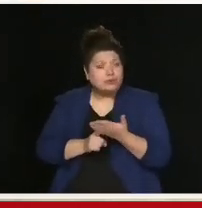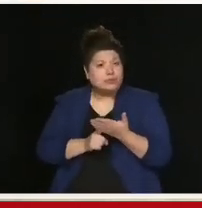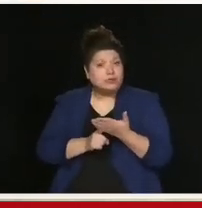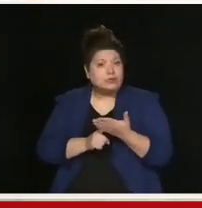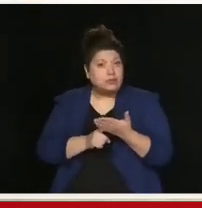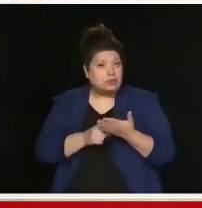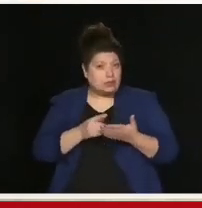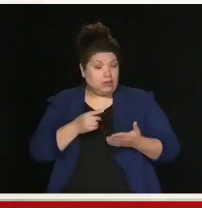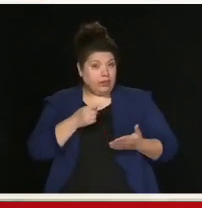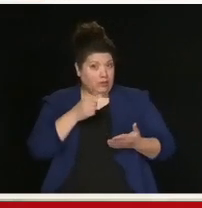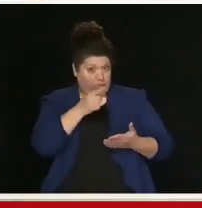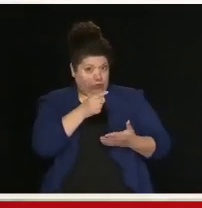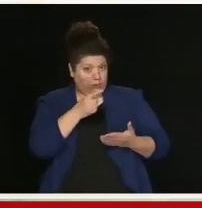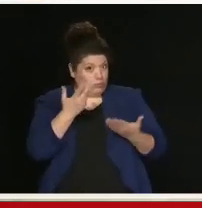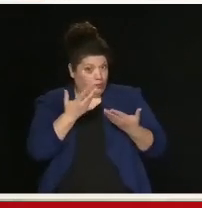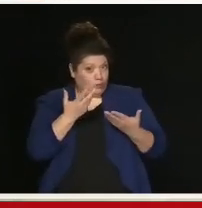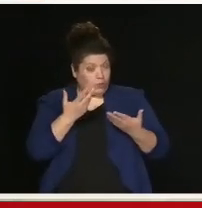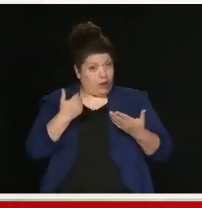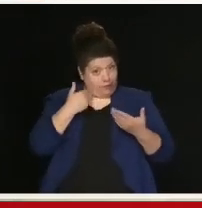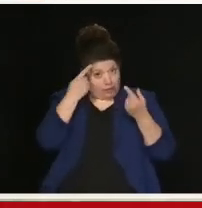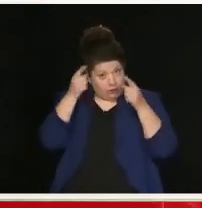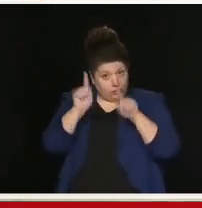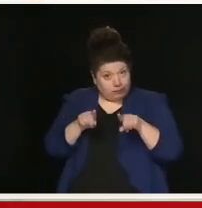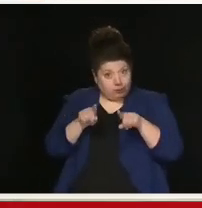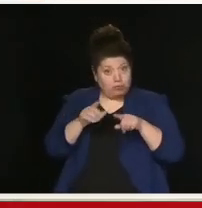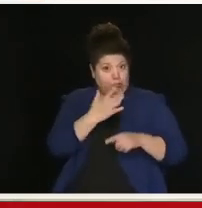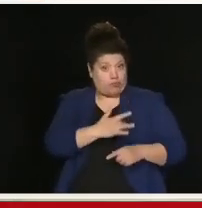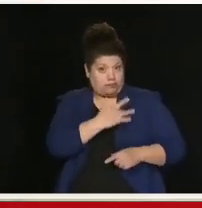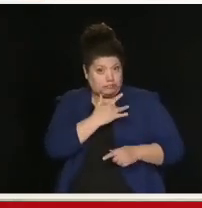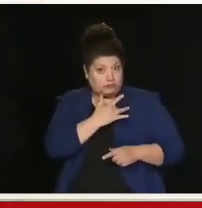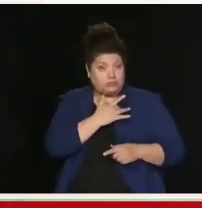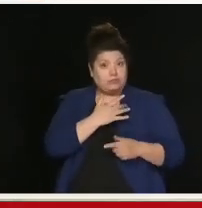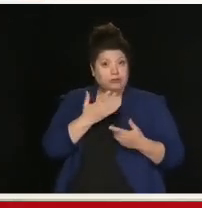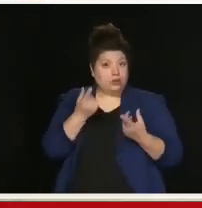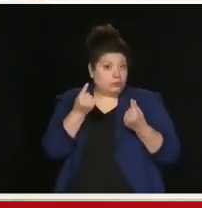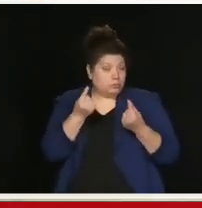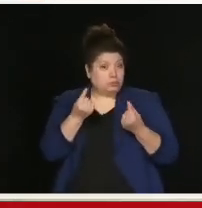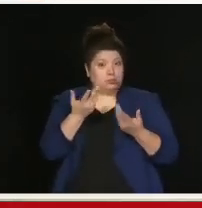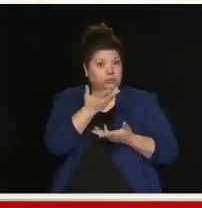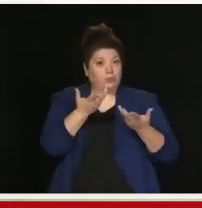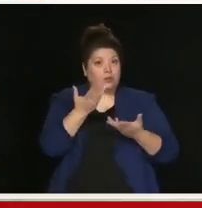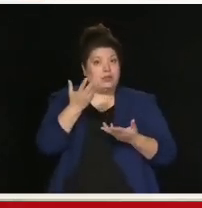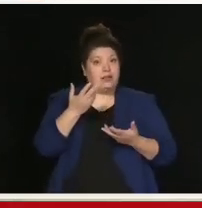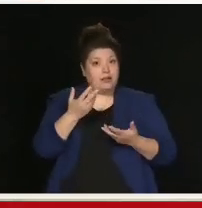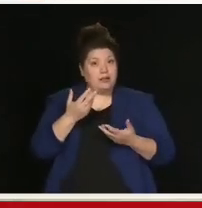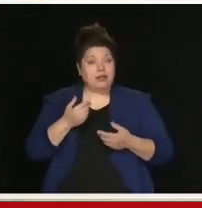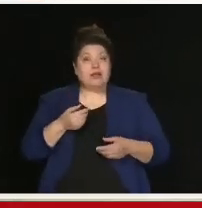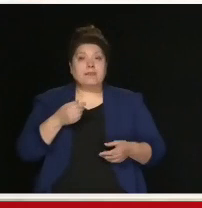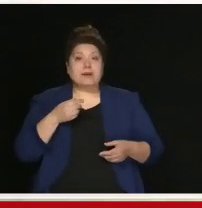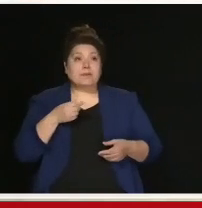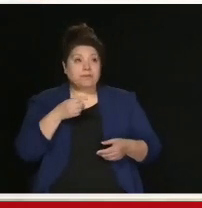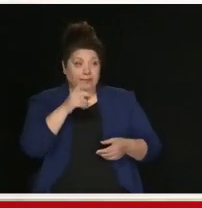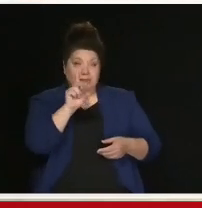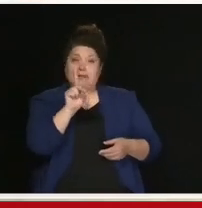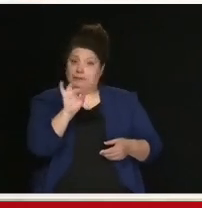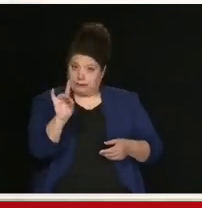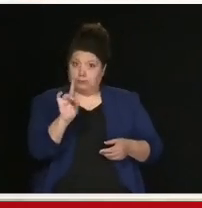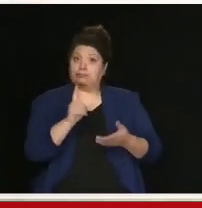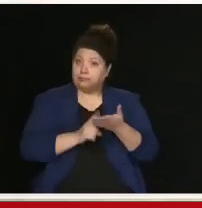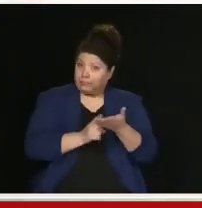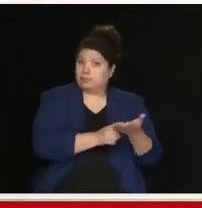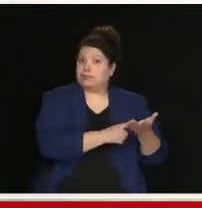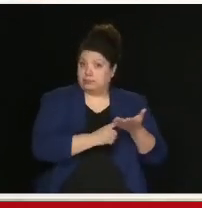not, why? What's blocking? We did a lot of progress in the last week regarding with the provinces.